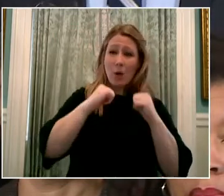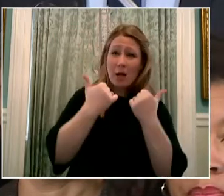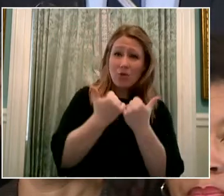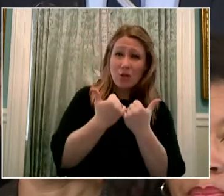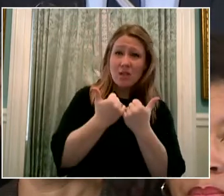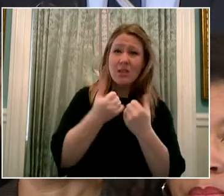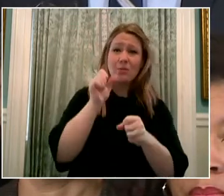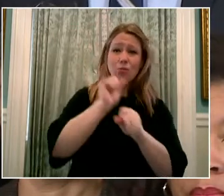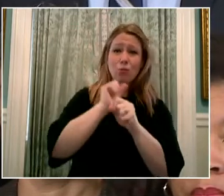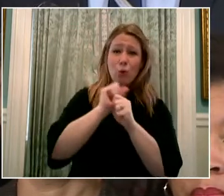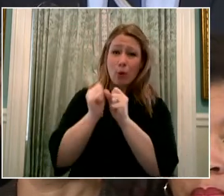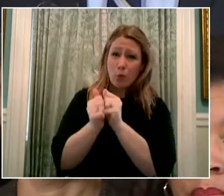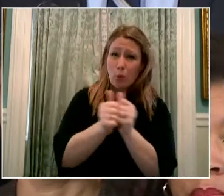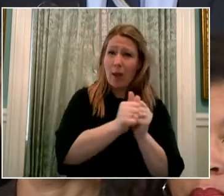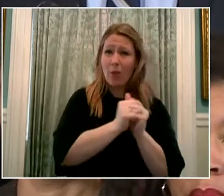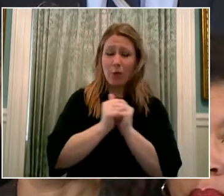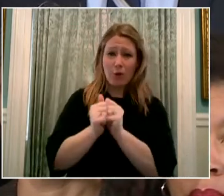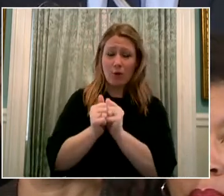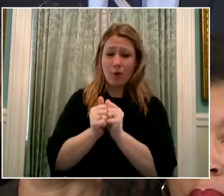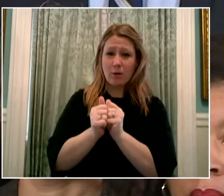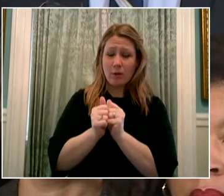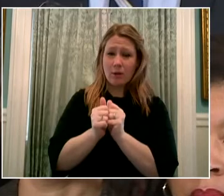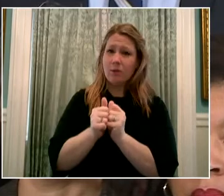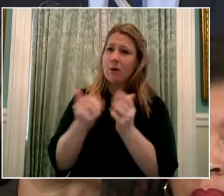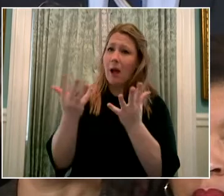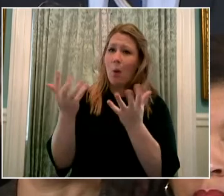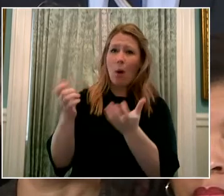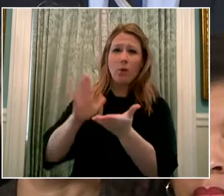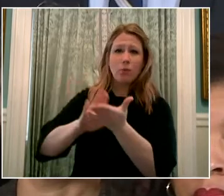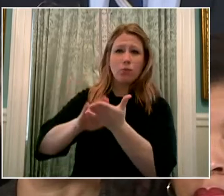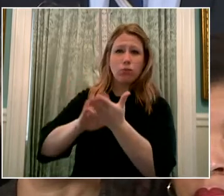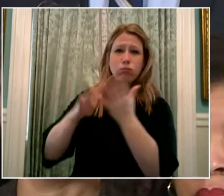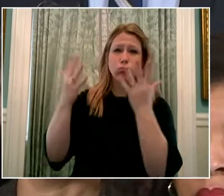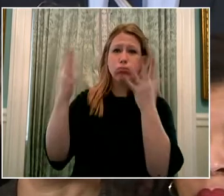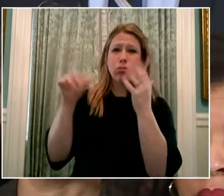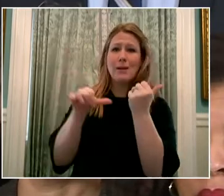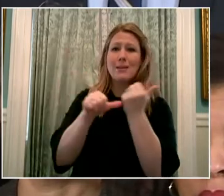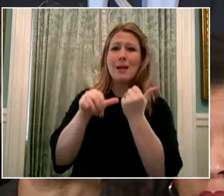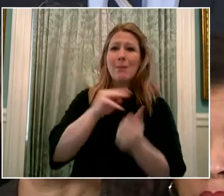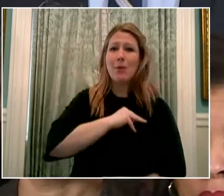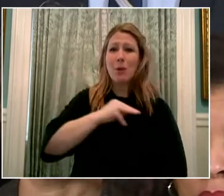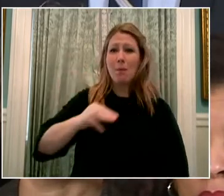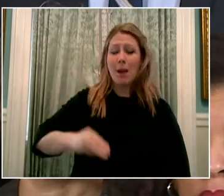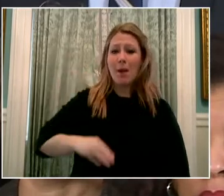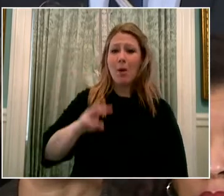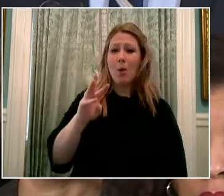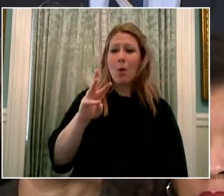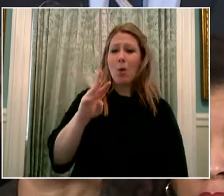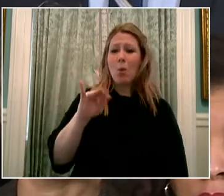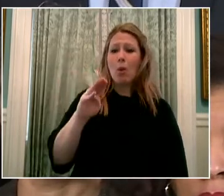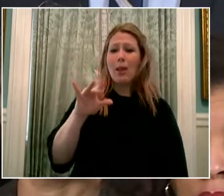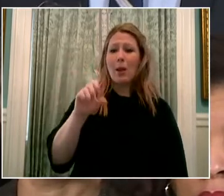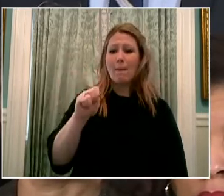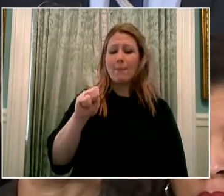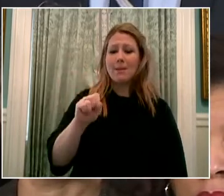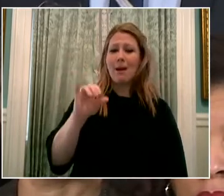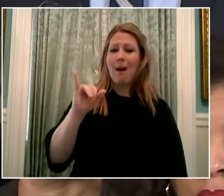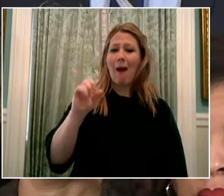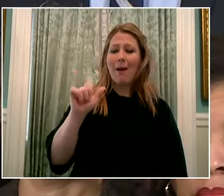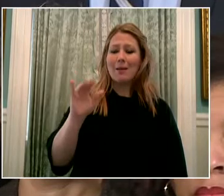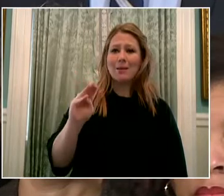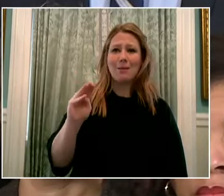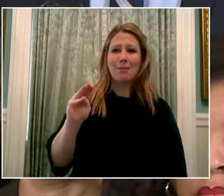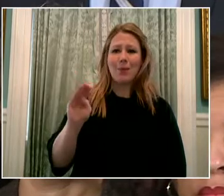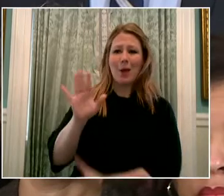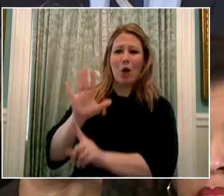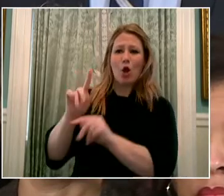Williams Isom and her team from HRA and the other agencies that are associated with this, dealing with